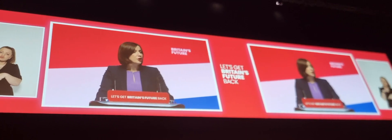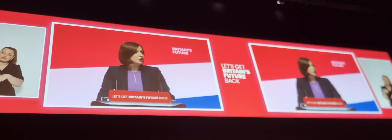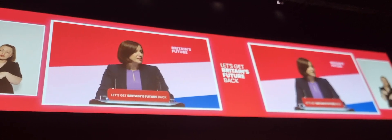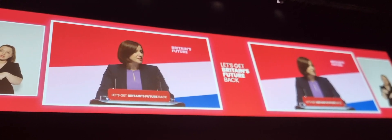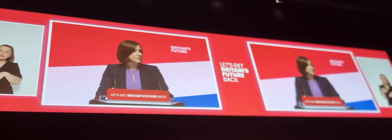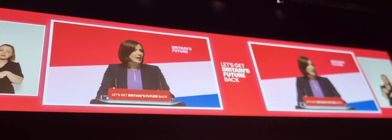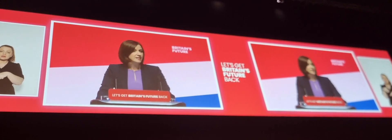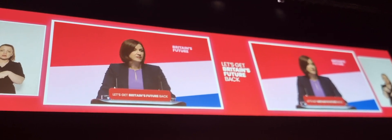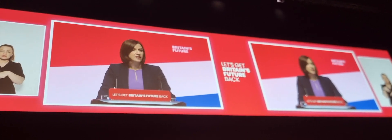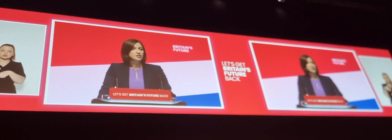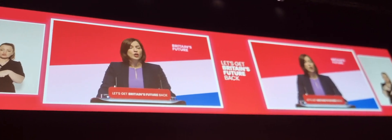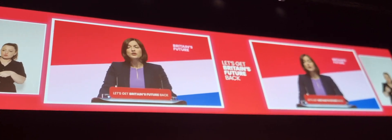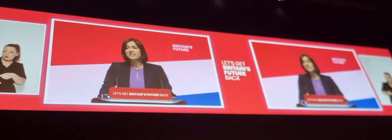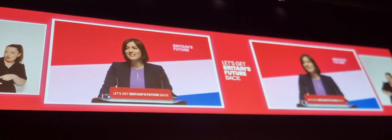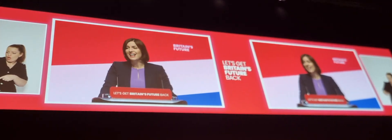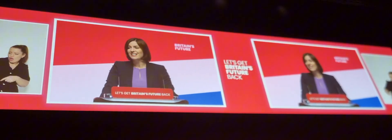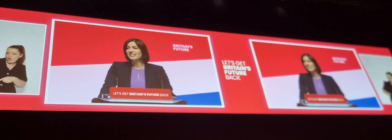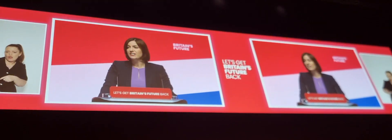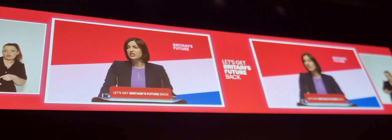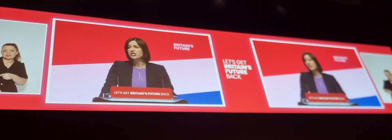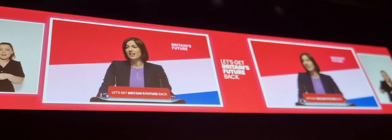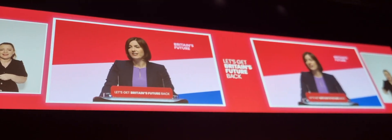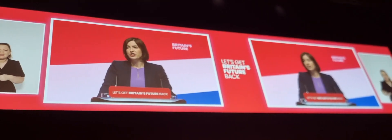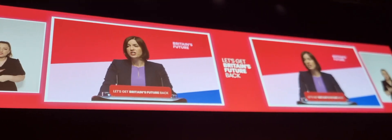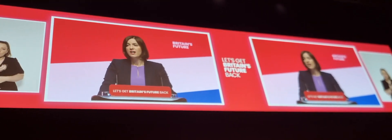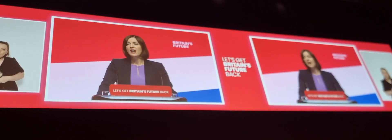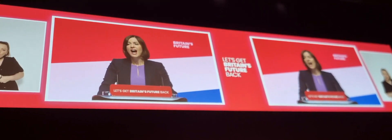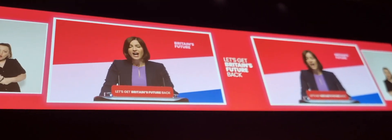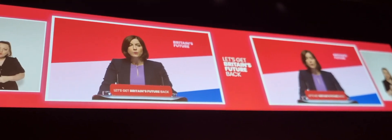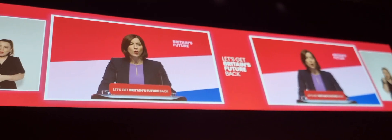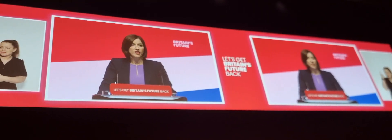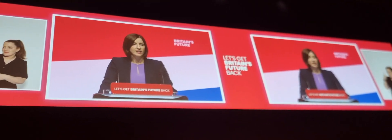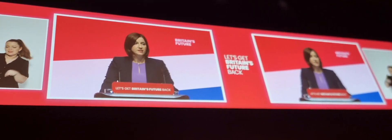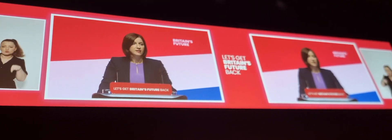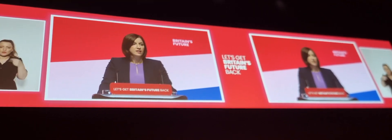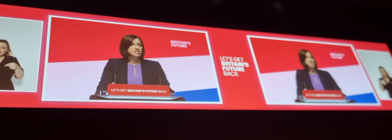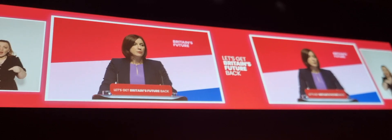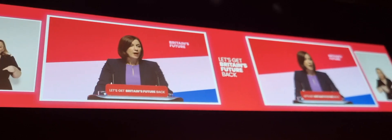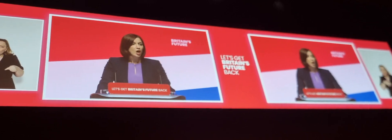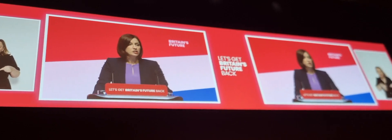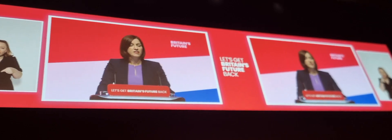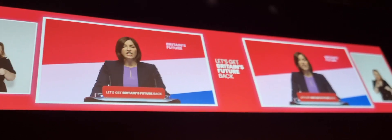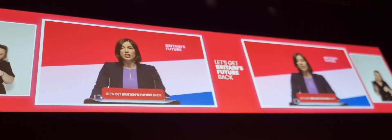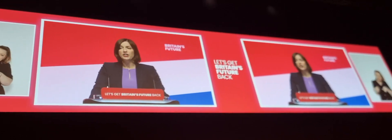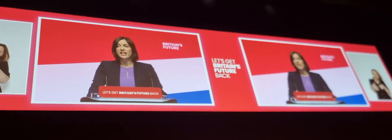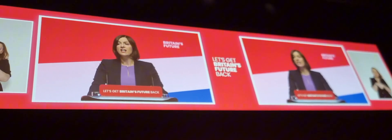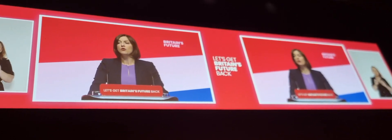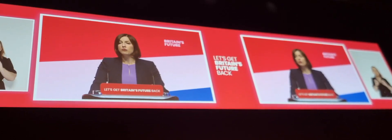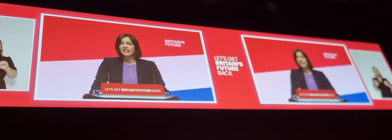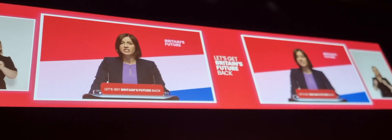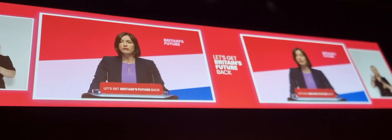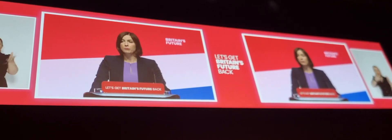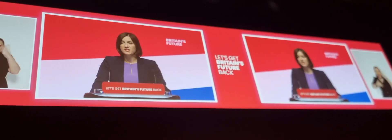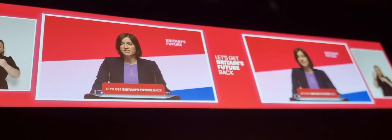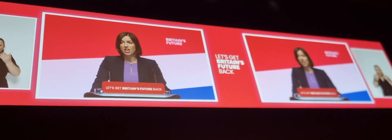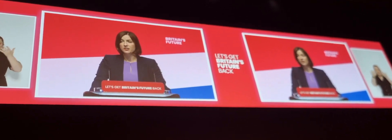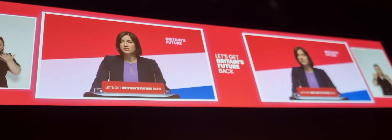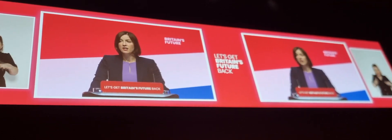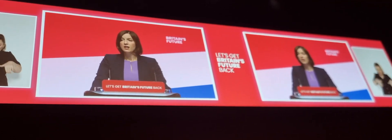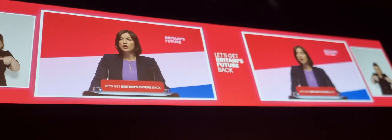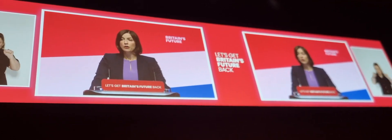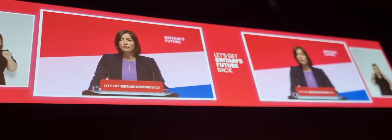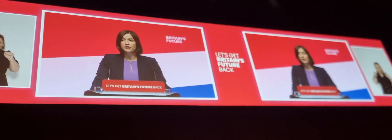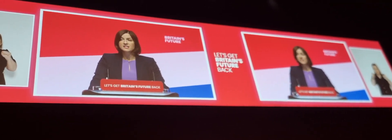to earn and to spend, to understand and to challenge. I want that to be part of their learning right from the